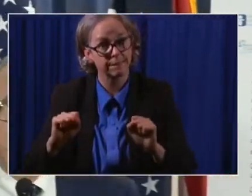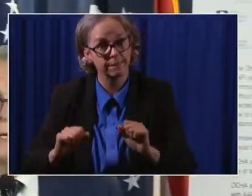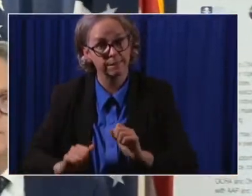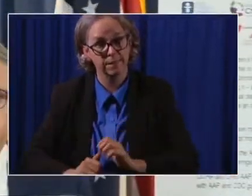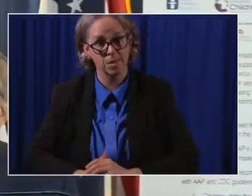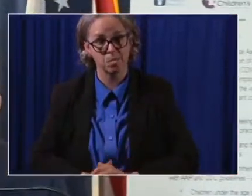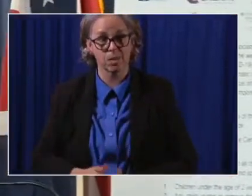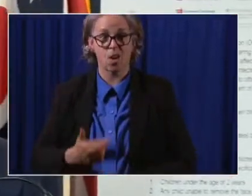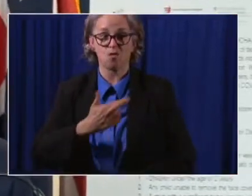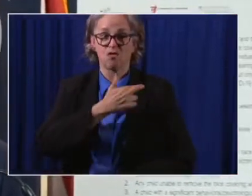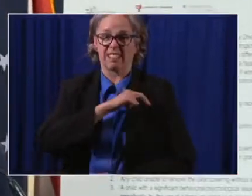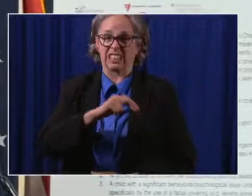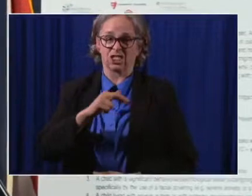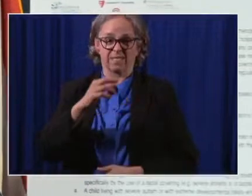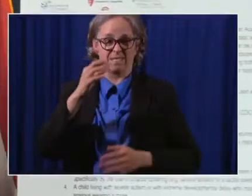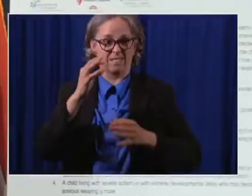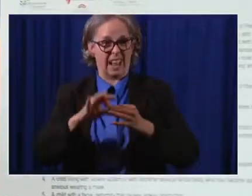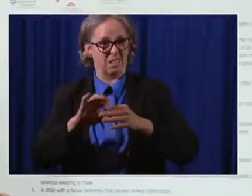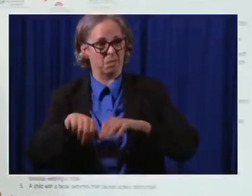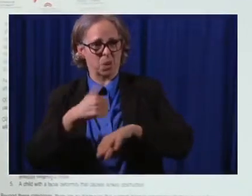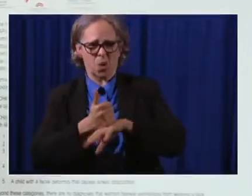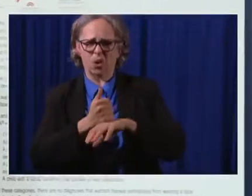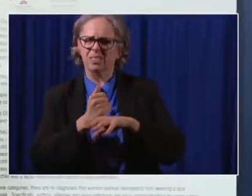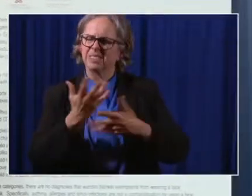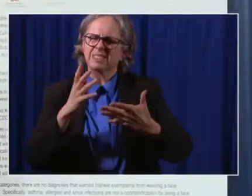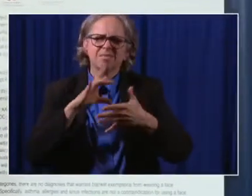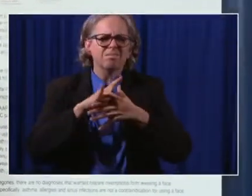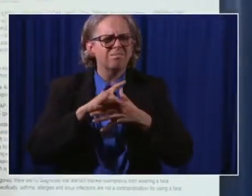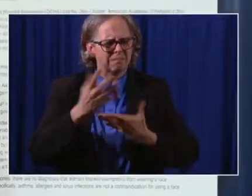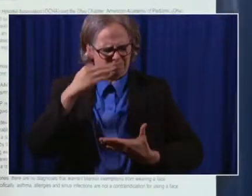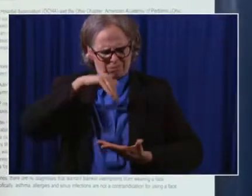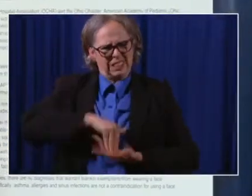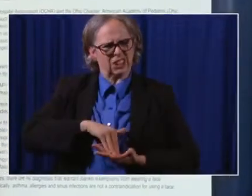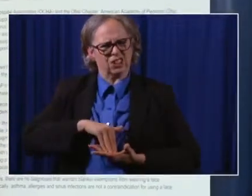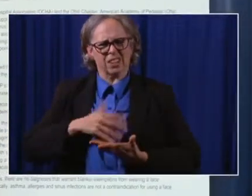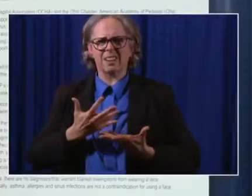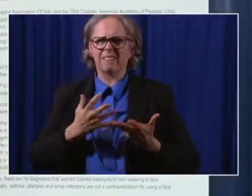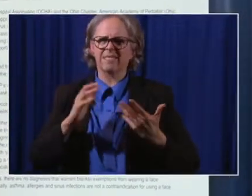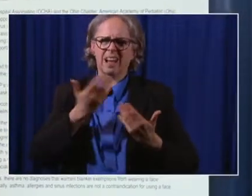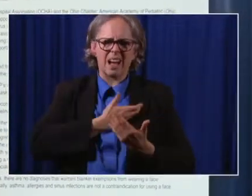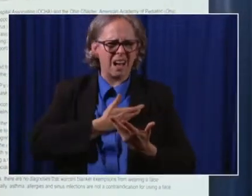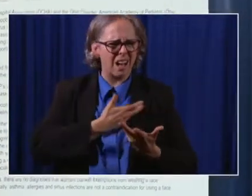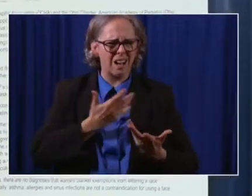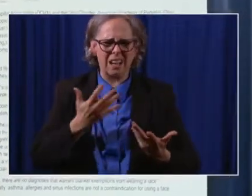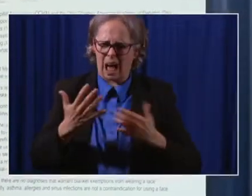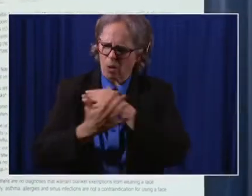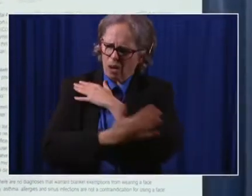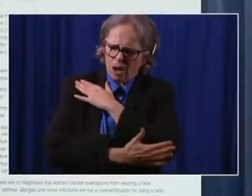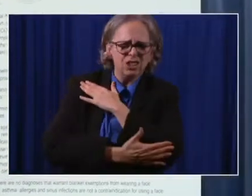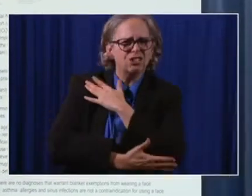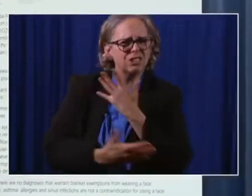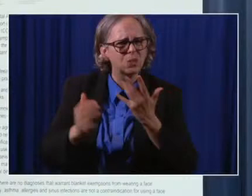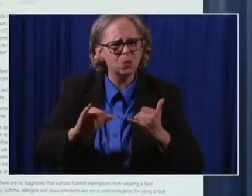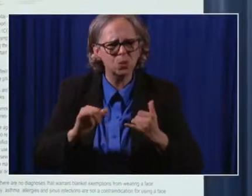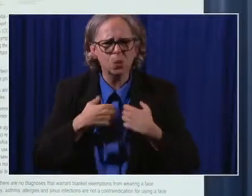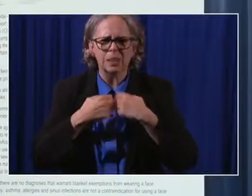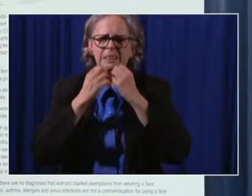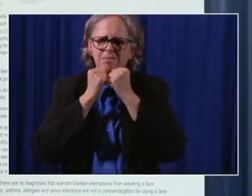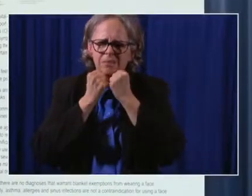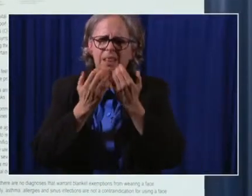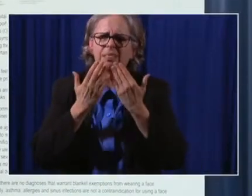our great state and our great country. We thank our faith-based leaders for all they do to serve God and God's